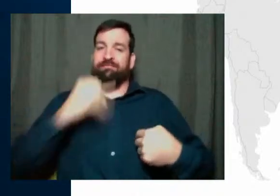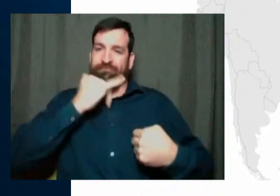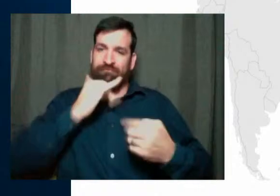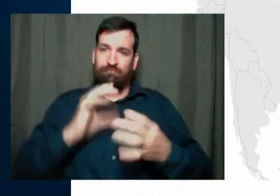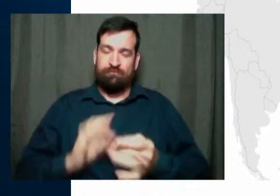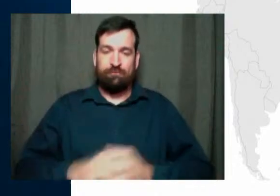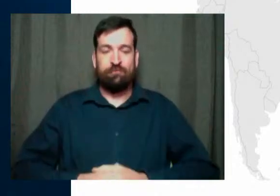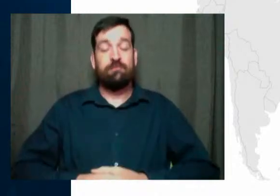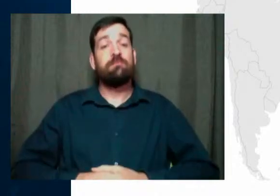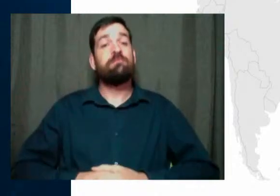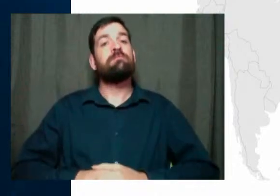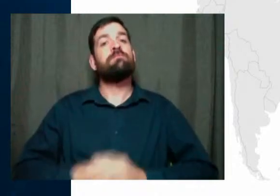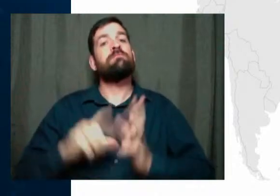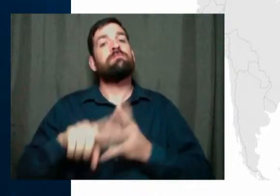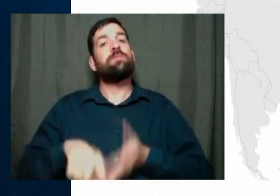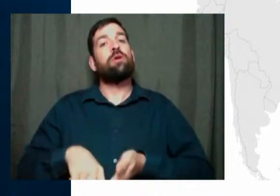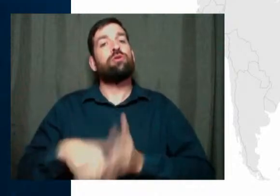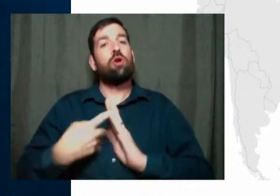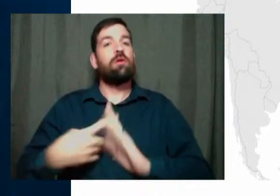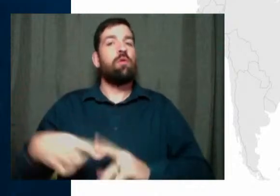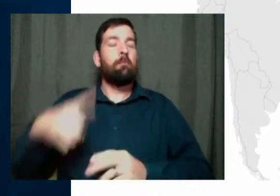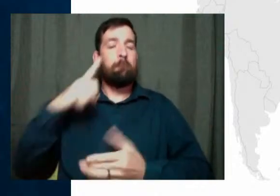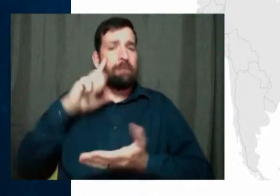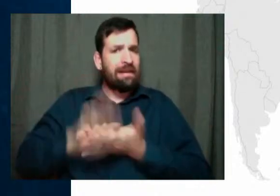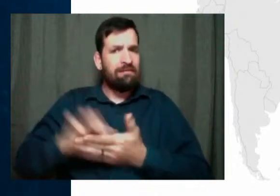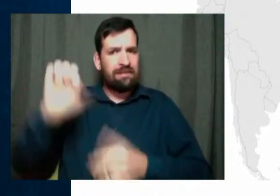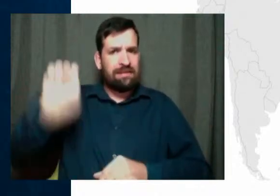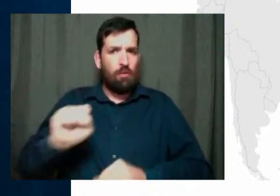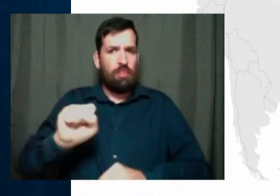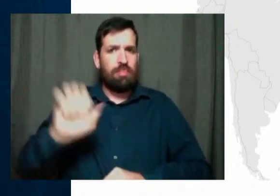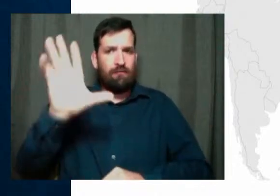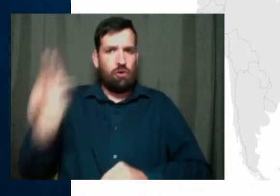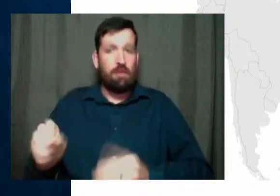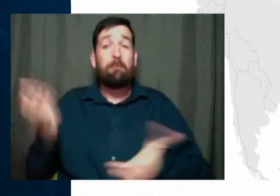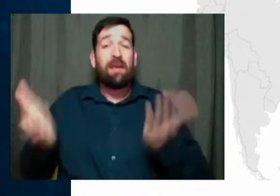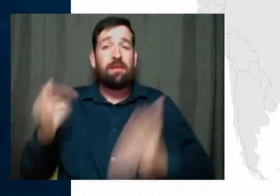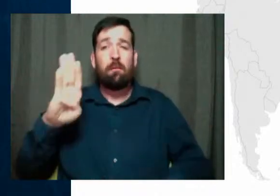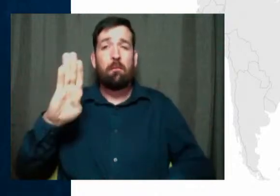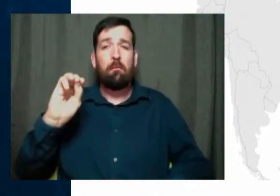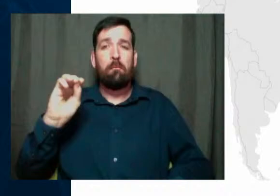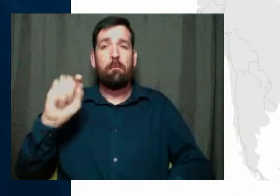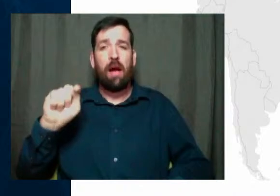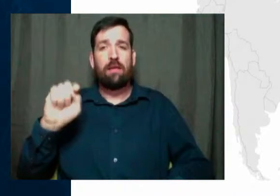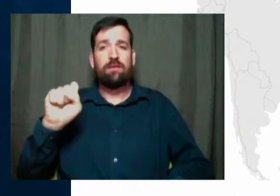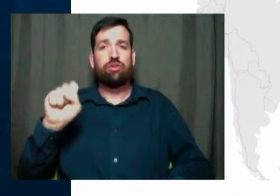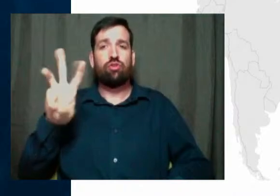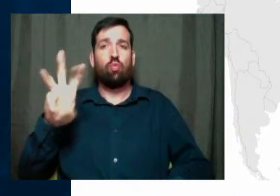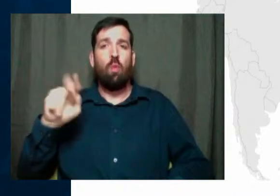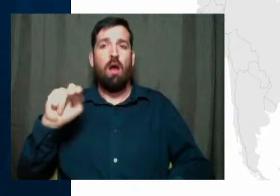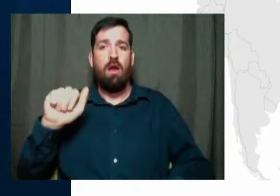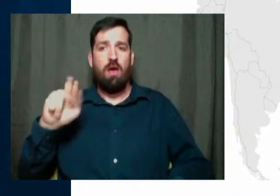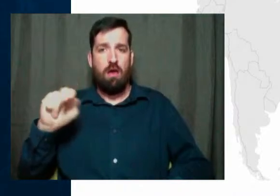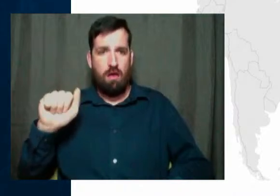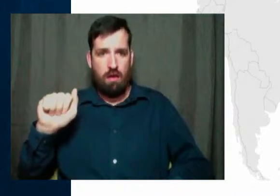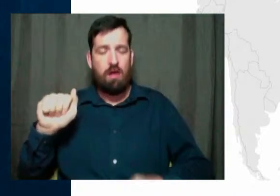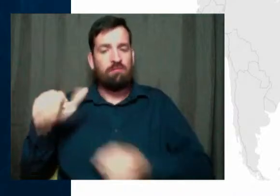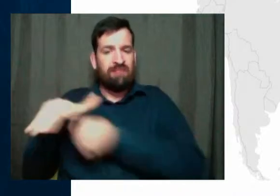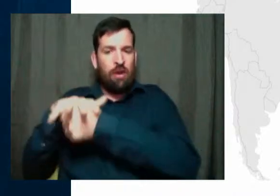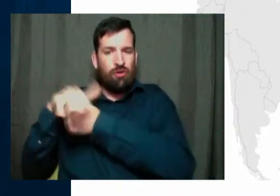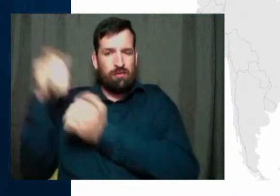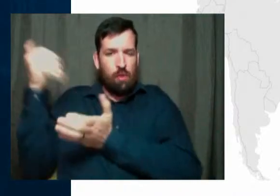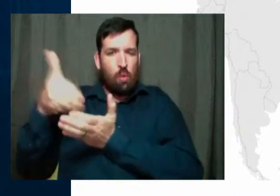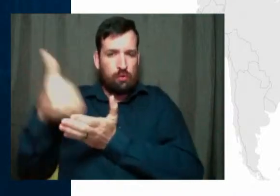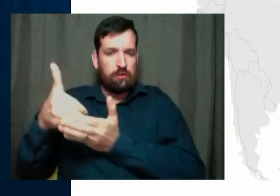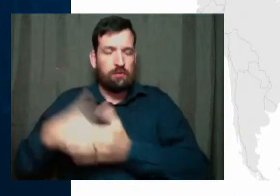this started, we think in South Africa. Actually, it may have started in Botswana, which is an area right around South Africa. Botswana has